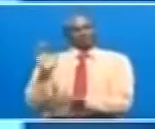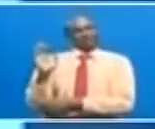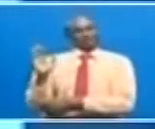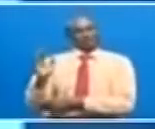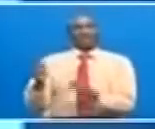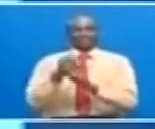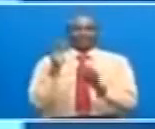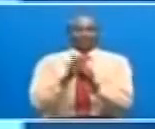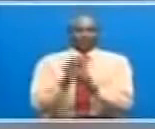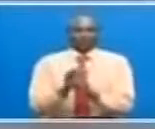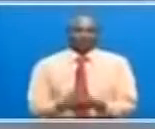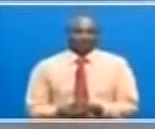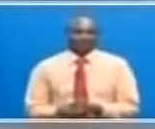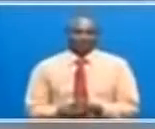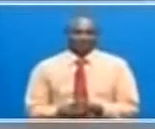performance.